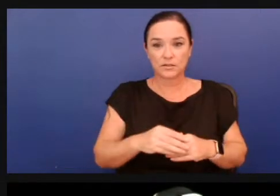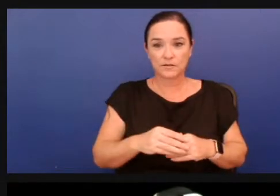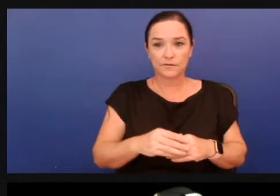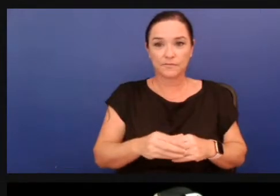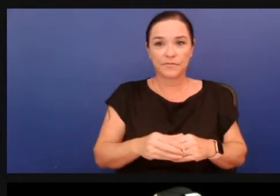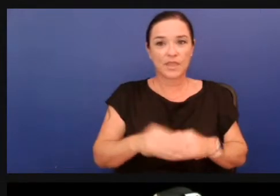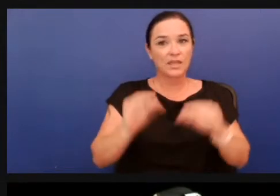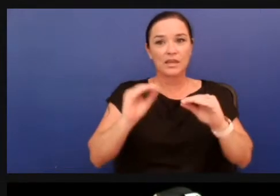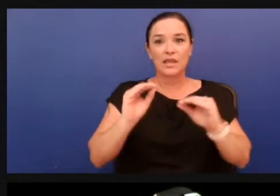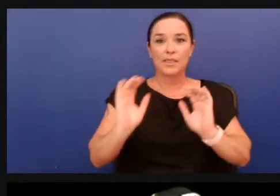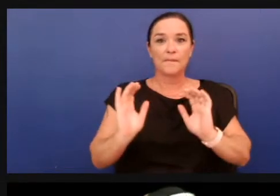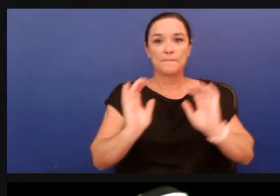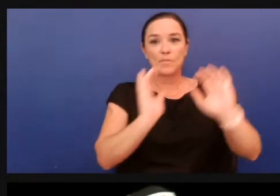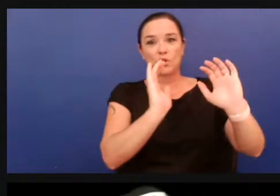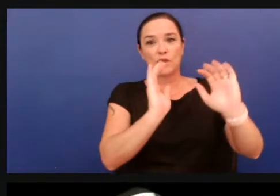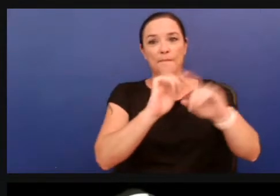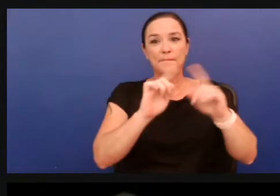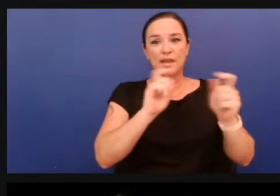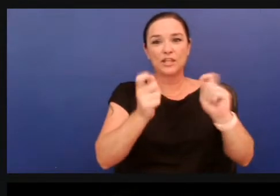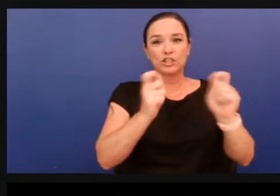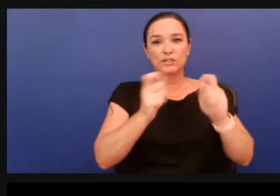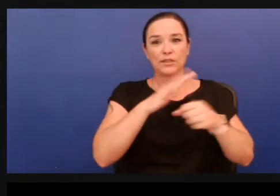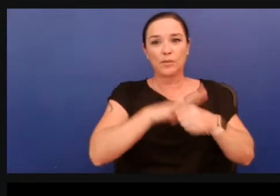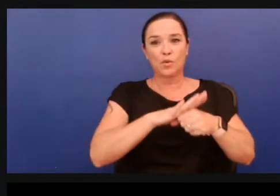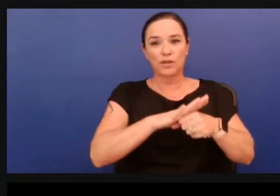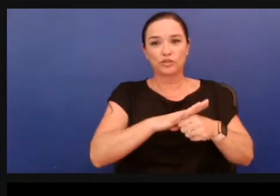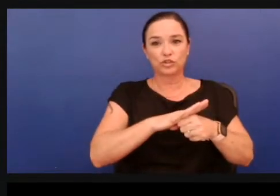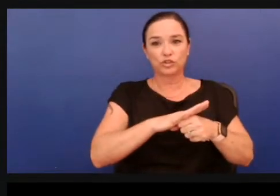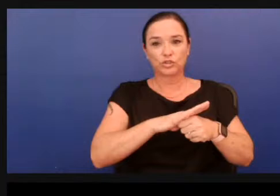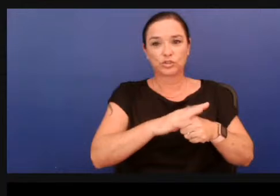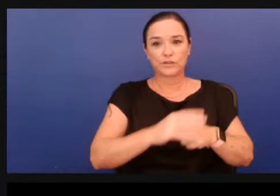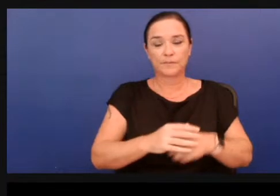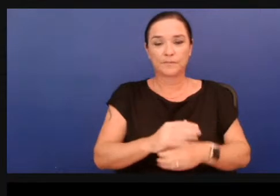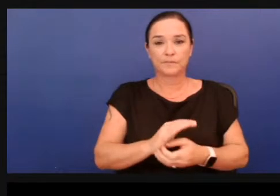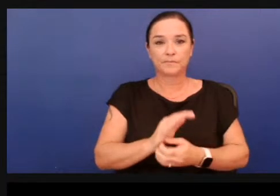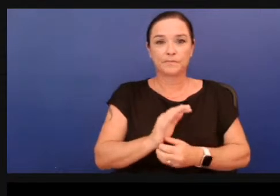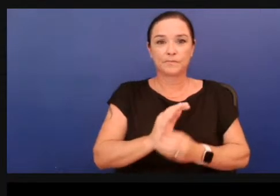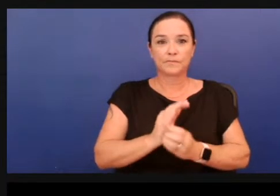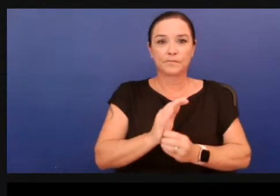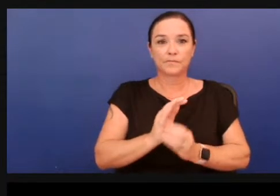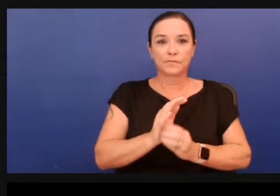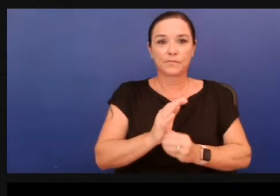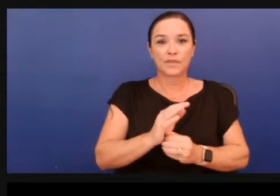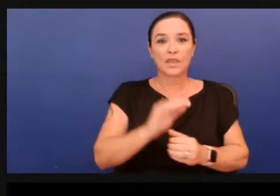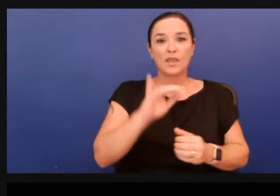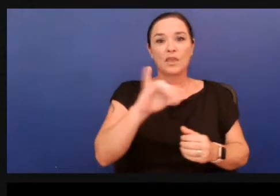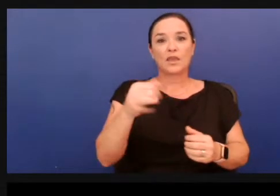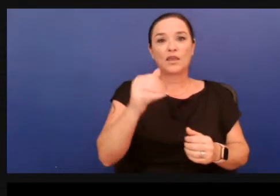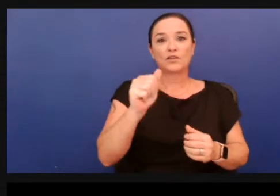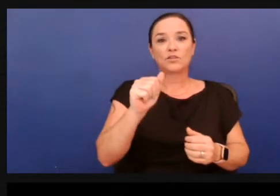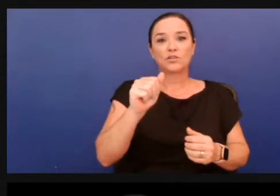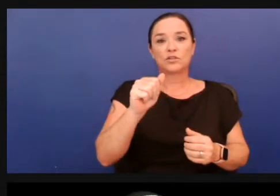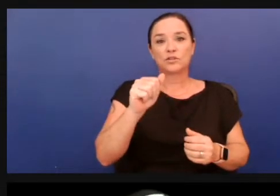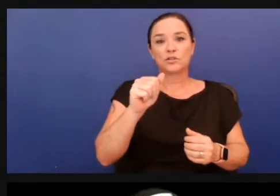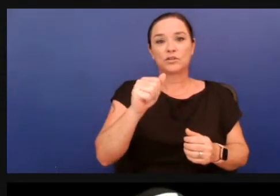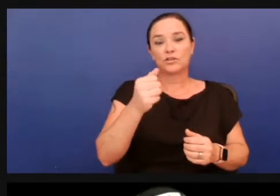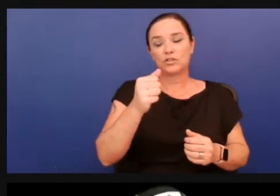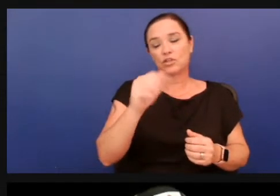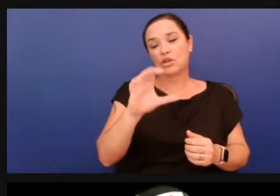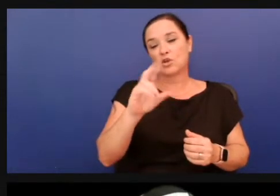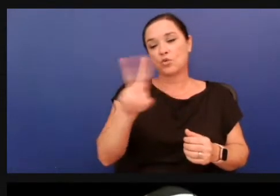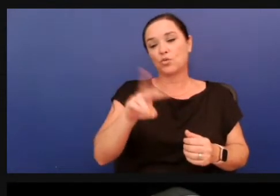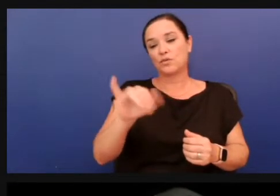but it's adjusting the pressure further over. Jacuzzi Station, same thing. Sagging back to the